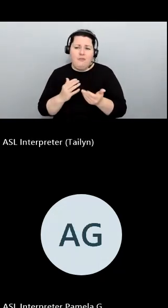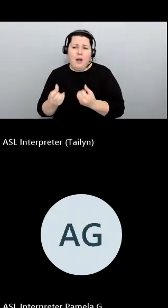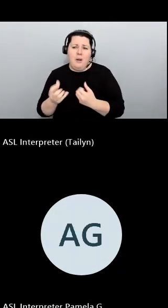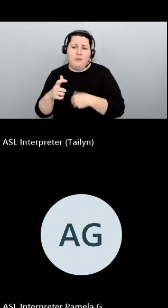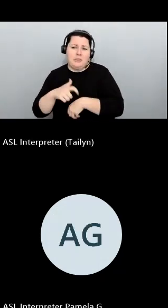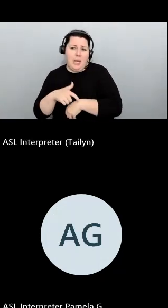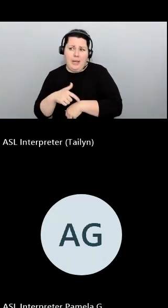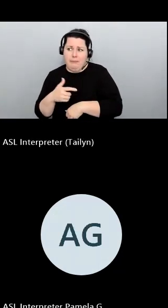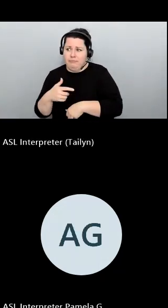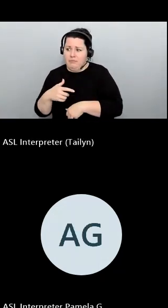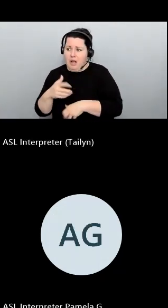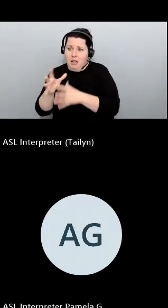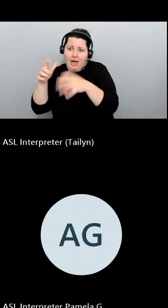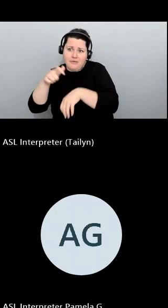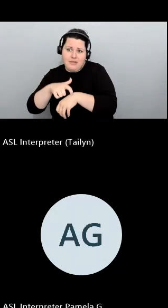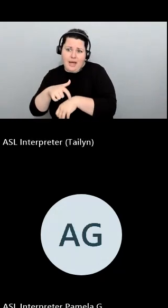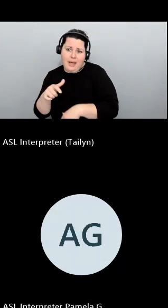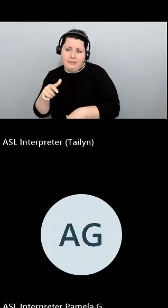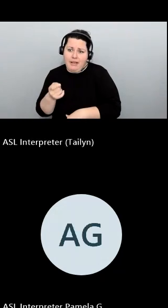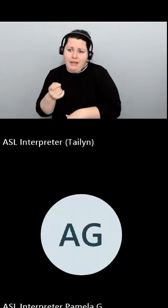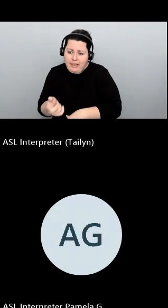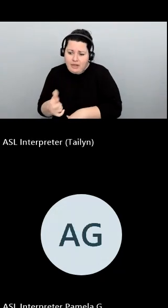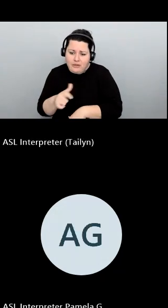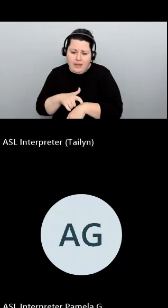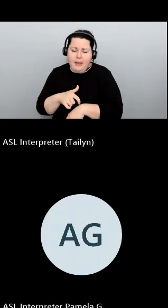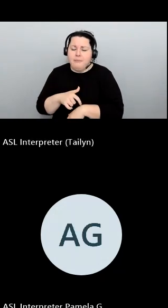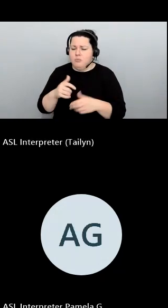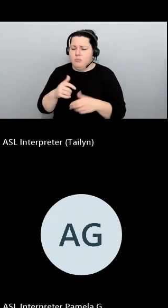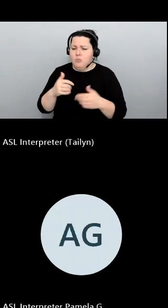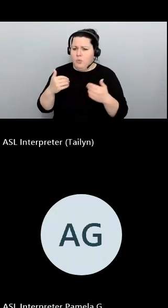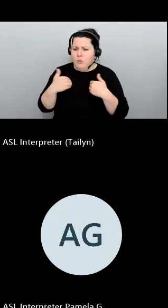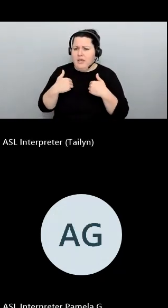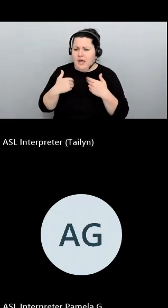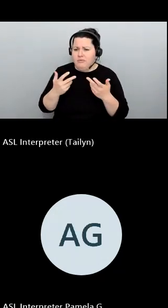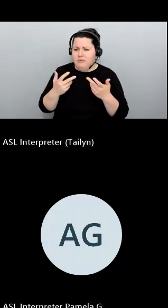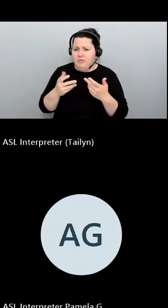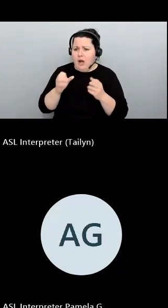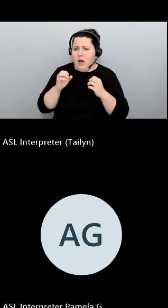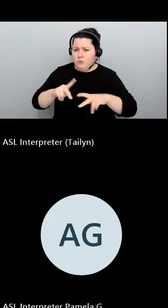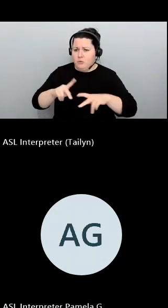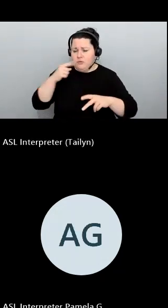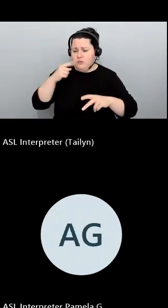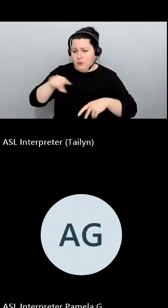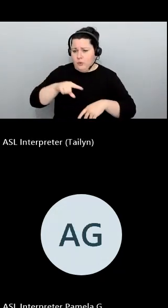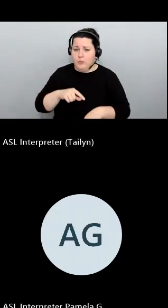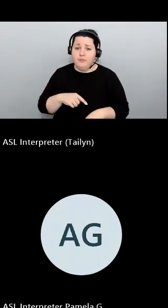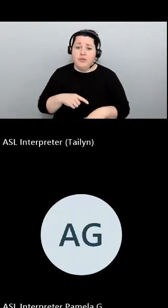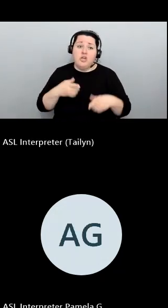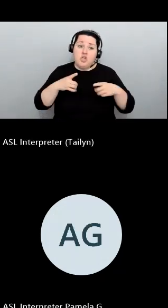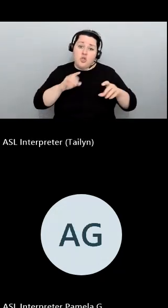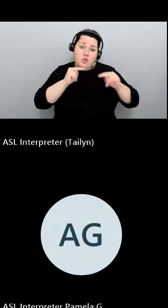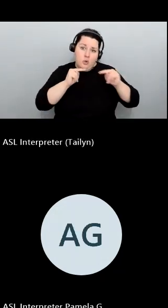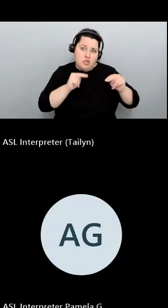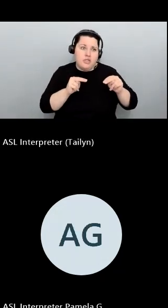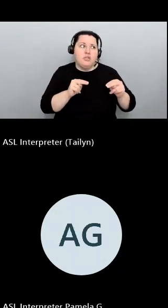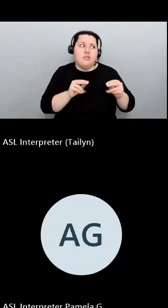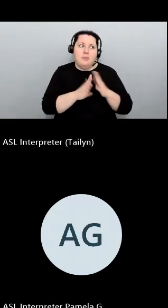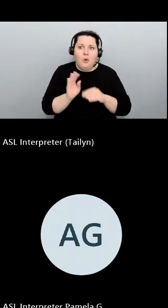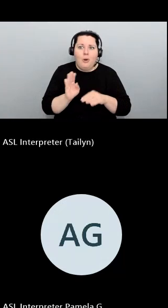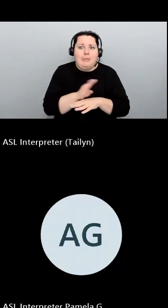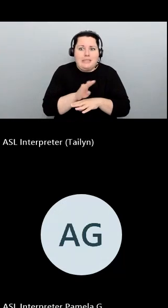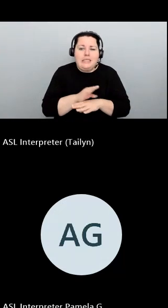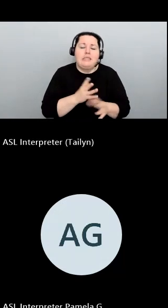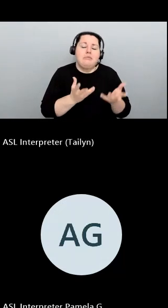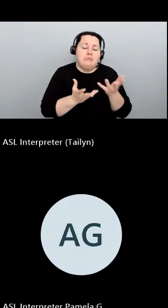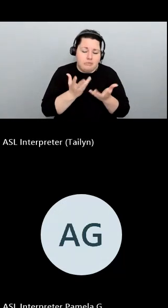or low, there's a place for you. Obviously, things heat up right during negotiations. So if you can show up